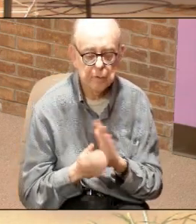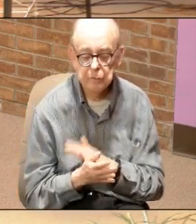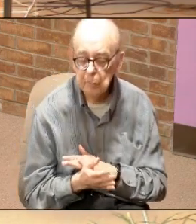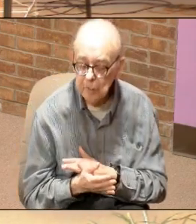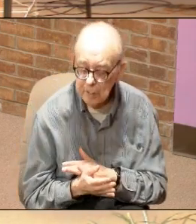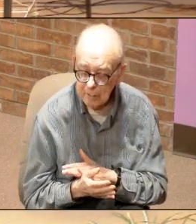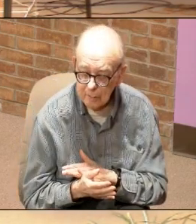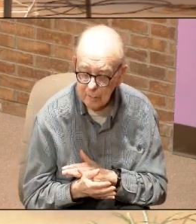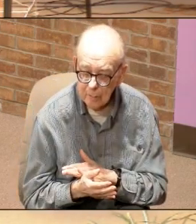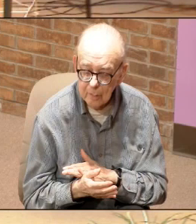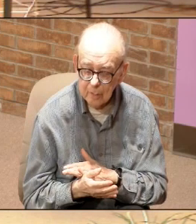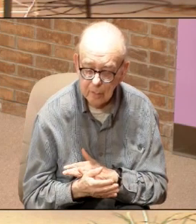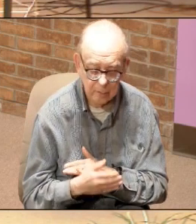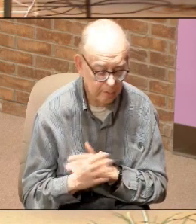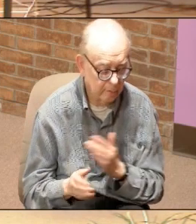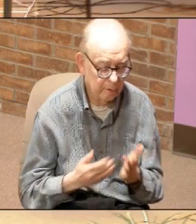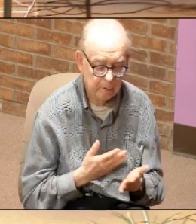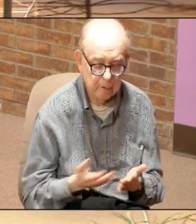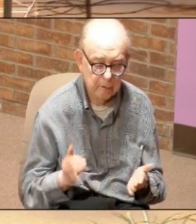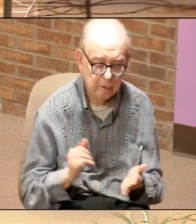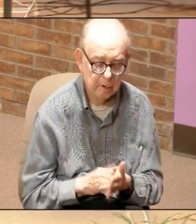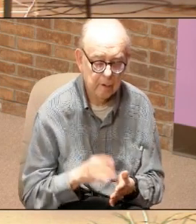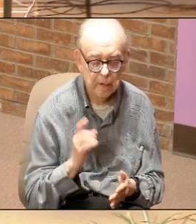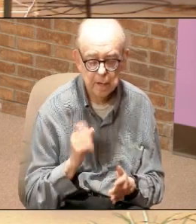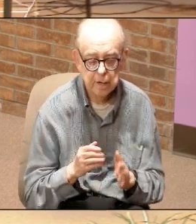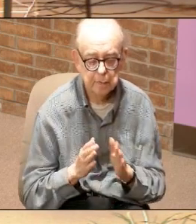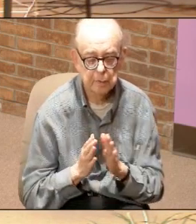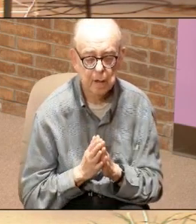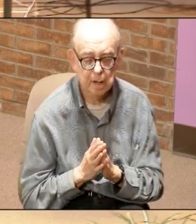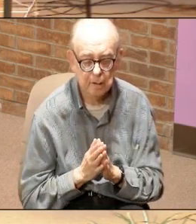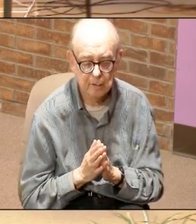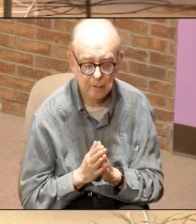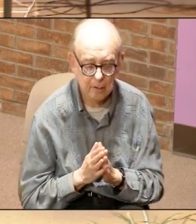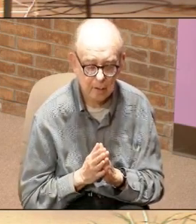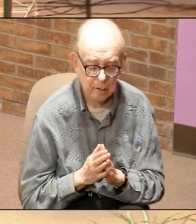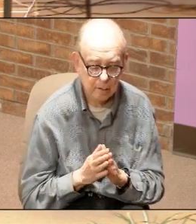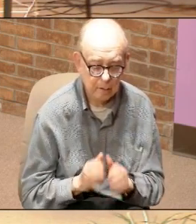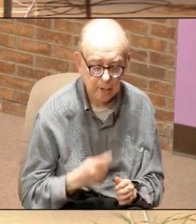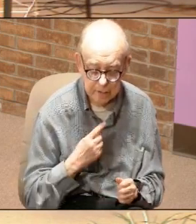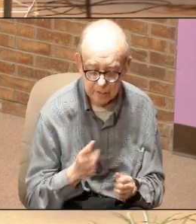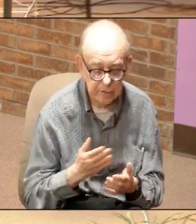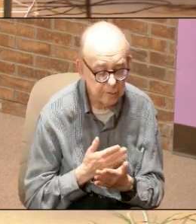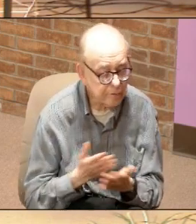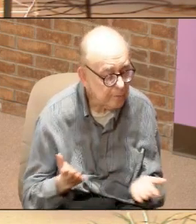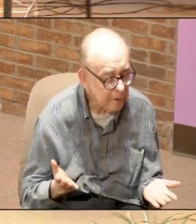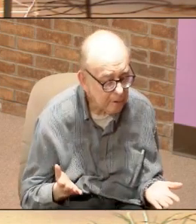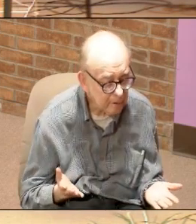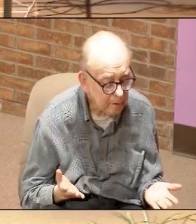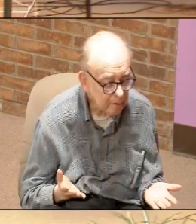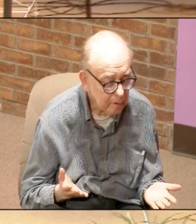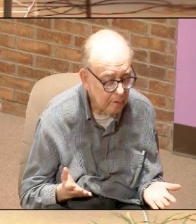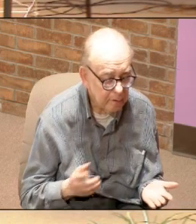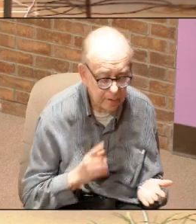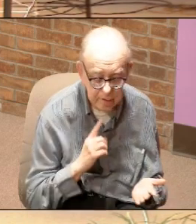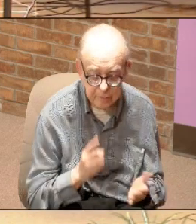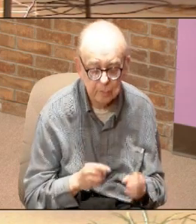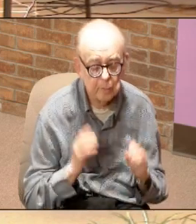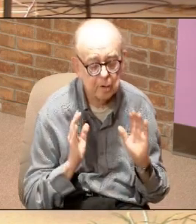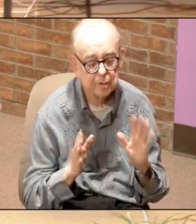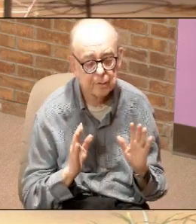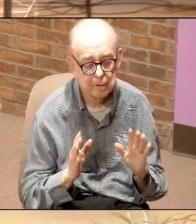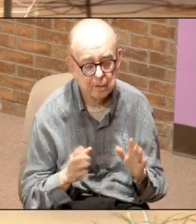morning. Here's all the things I need to pray. And can I tell y'all something? Something really